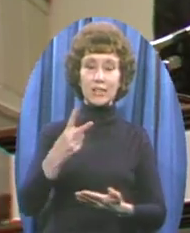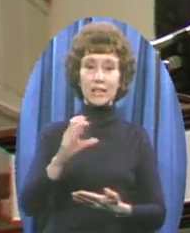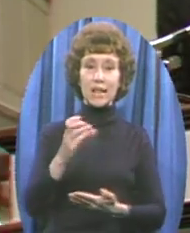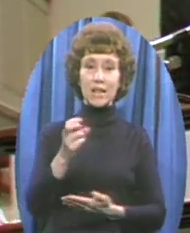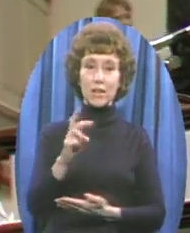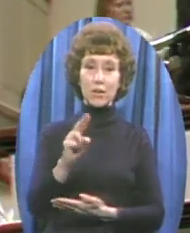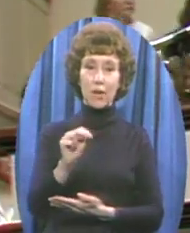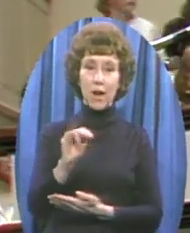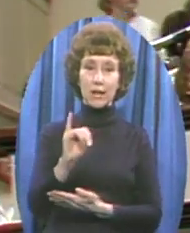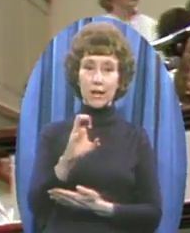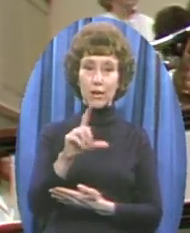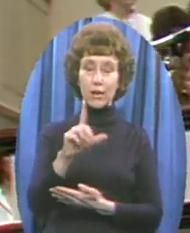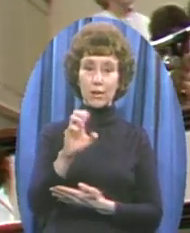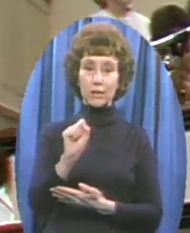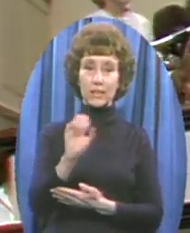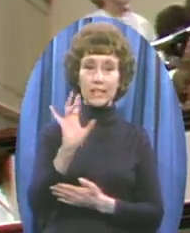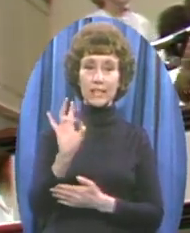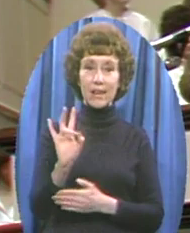7:14.